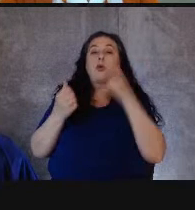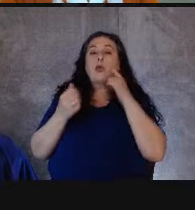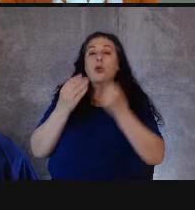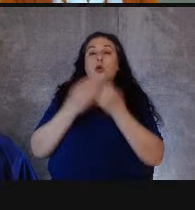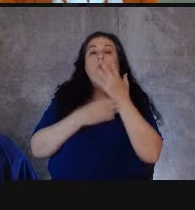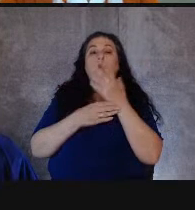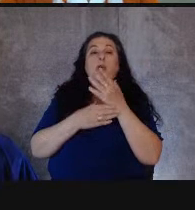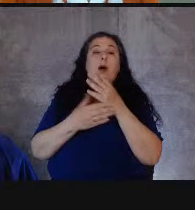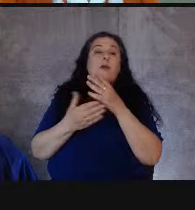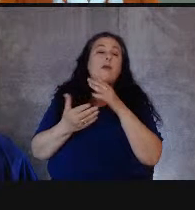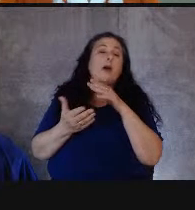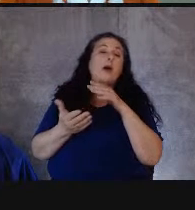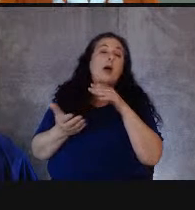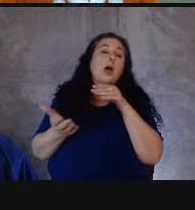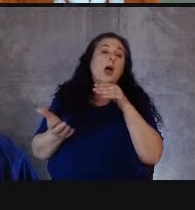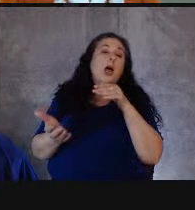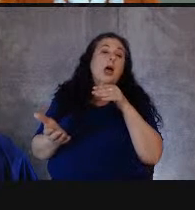pediatric medicine. Pediatrics doesn't work as a